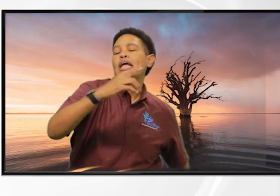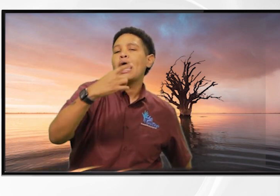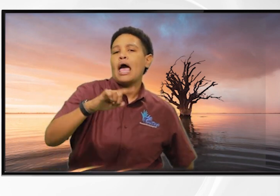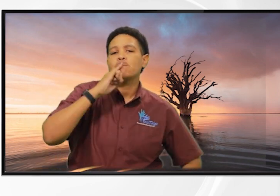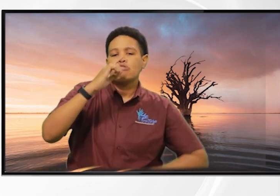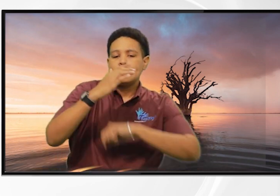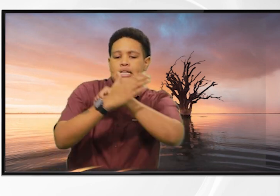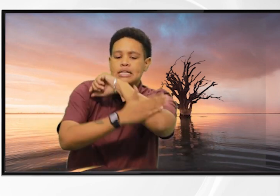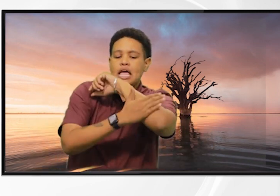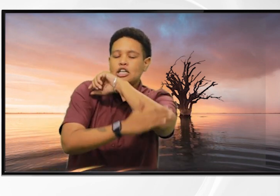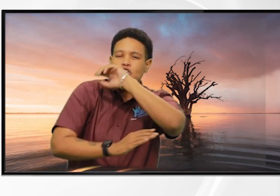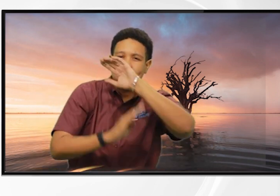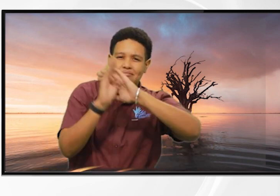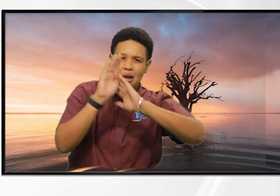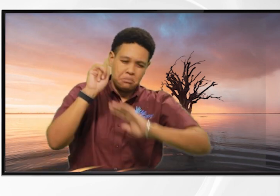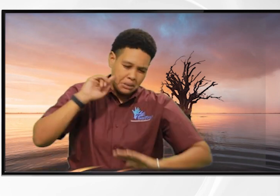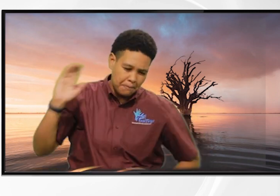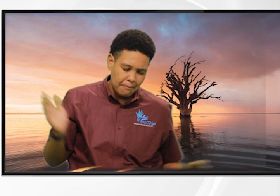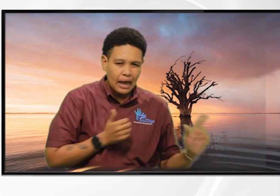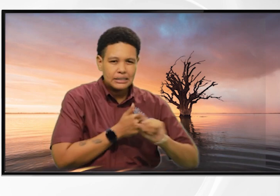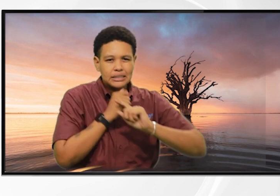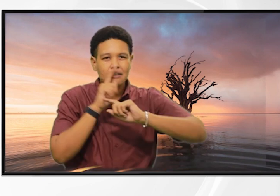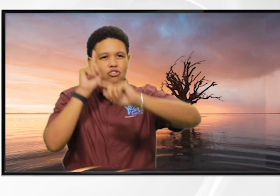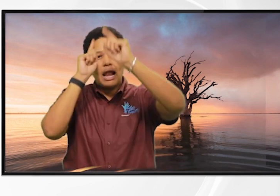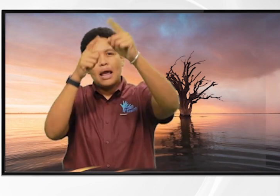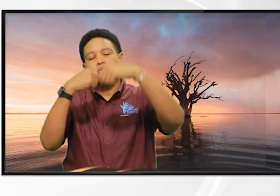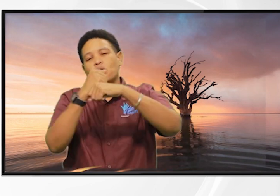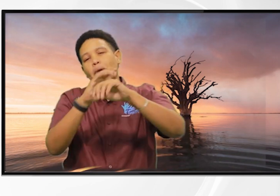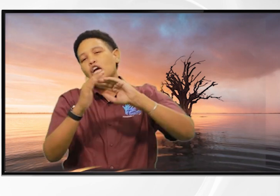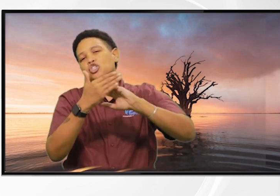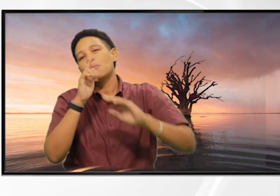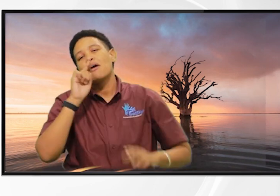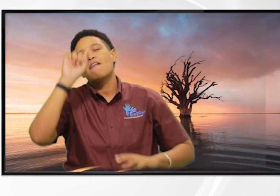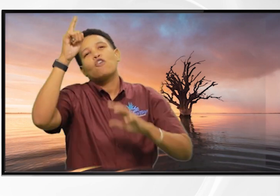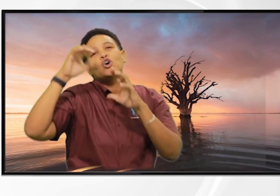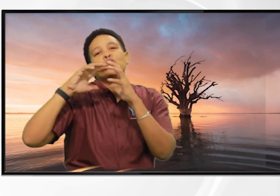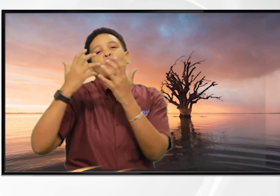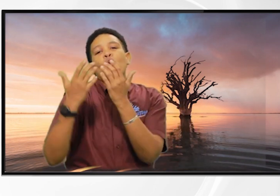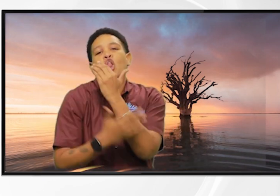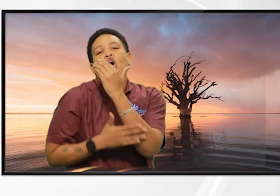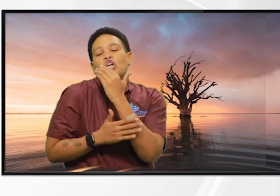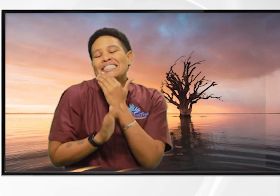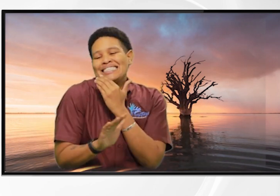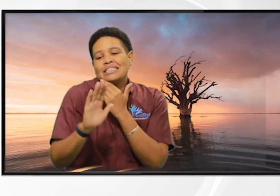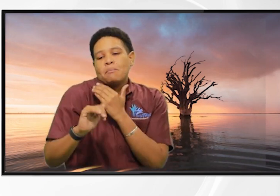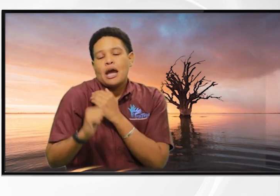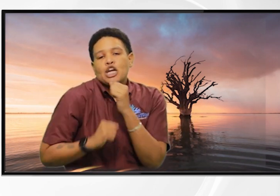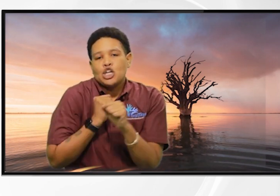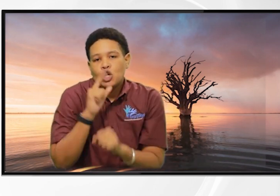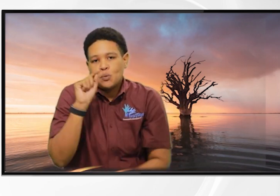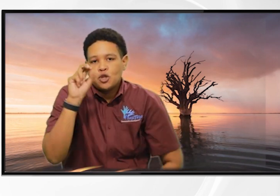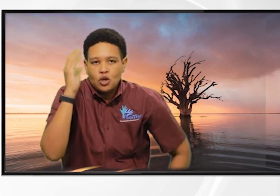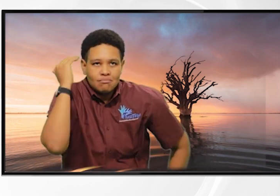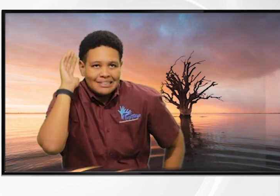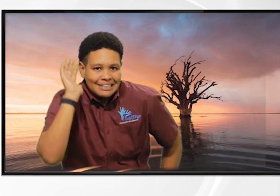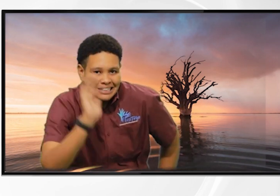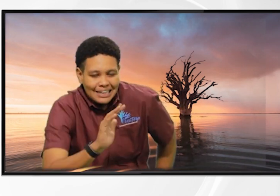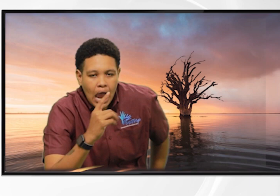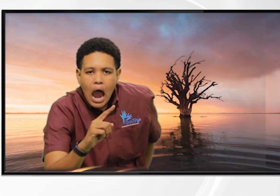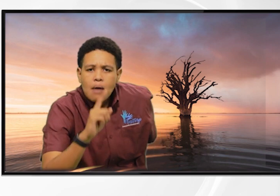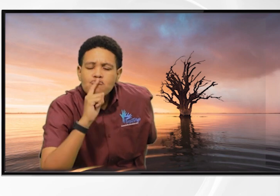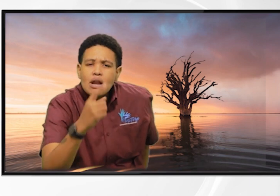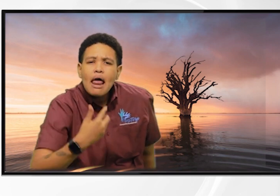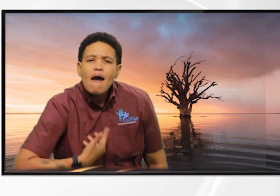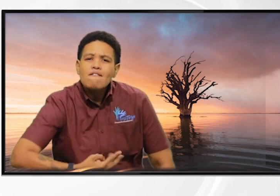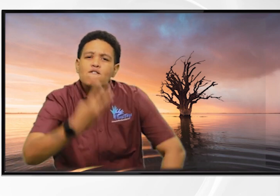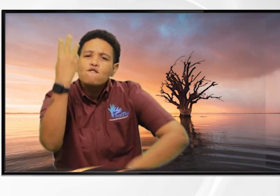the national development plan that aims to make Jamaica a first world country by the year 2030. It has